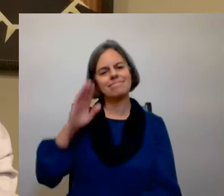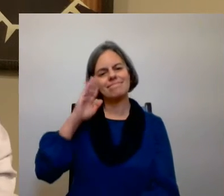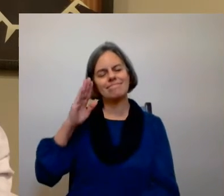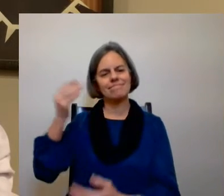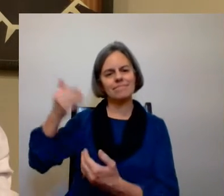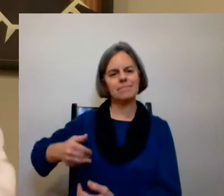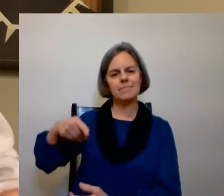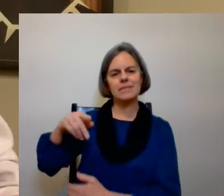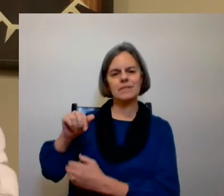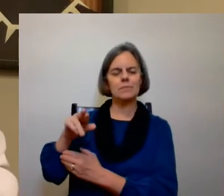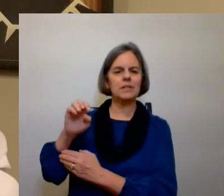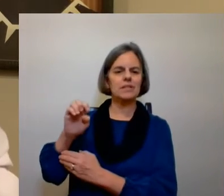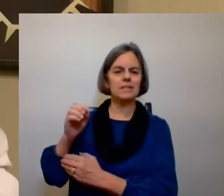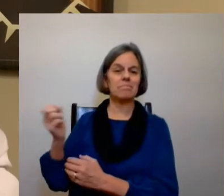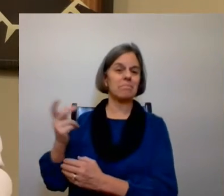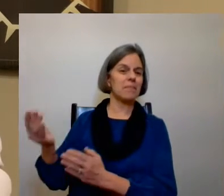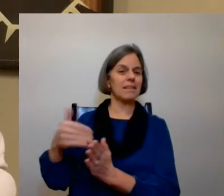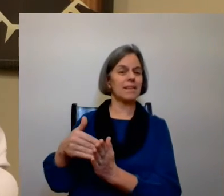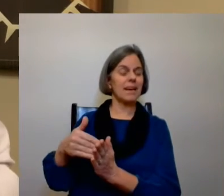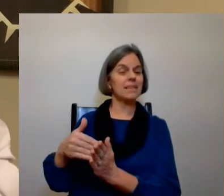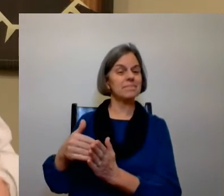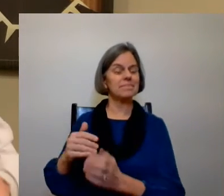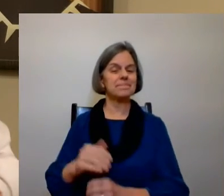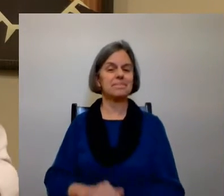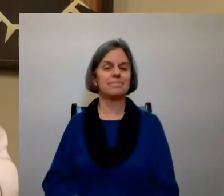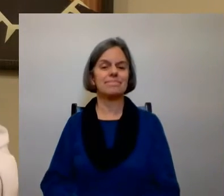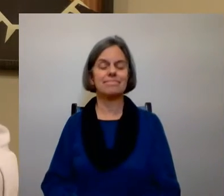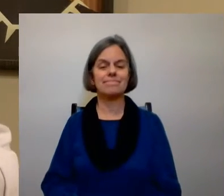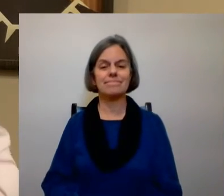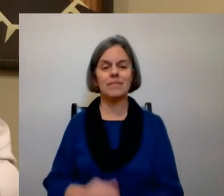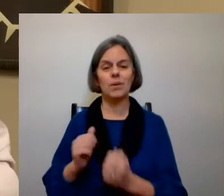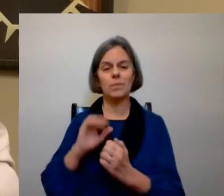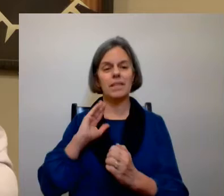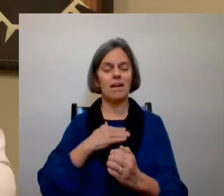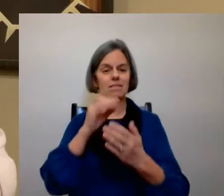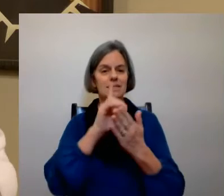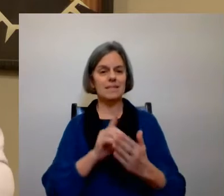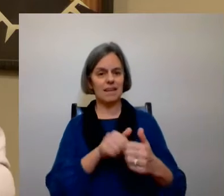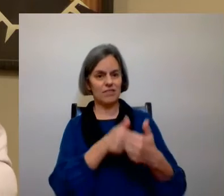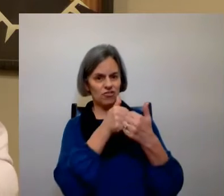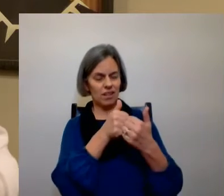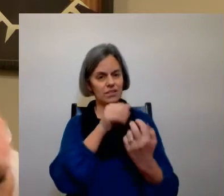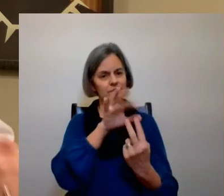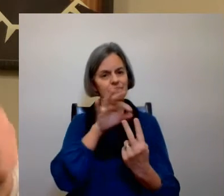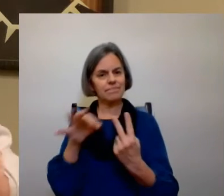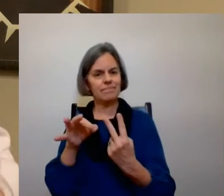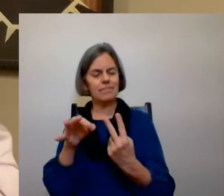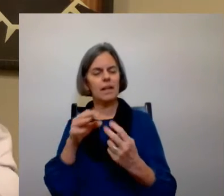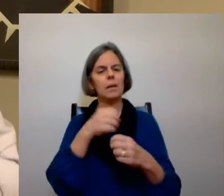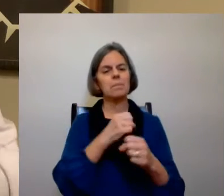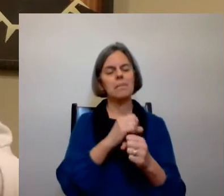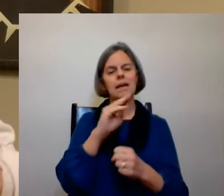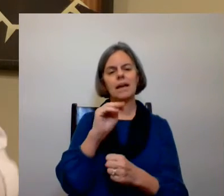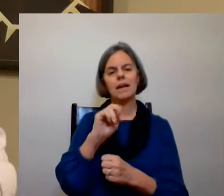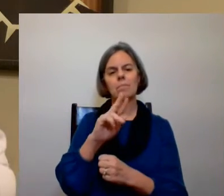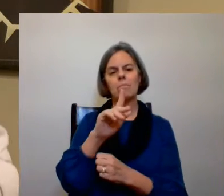Hey everyone, it's Mr. Pierce and I'm back again for our third rotation. For this time with our design challenges, we have two options. A marble run wall,